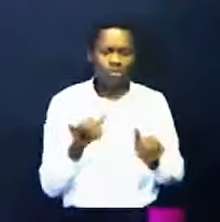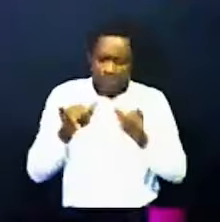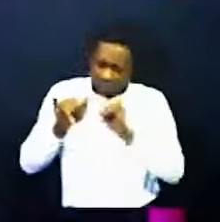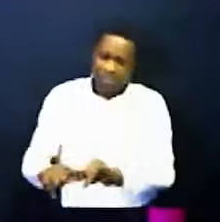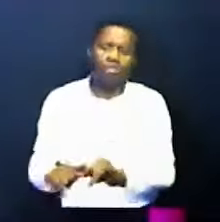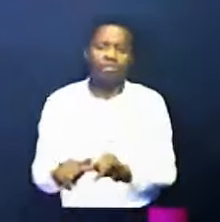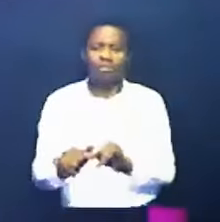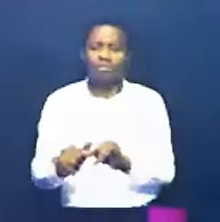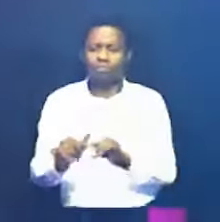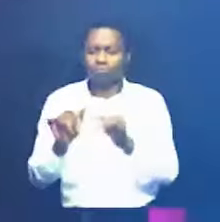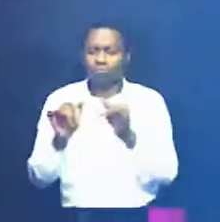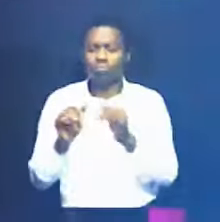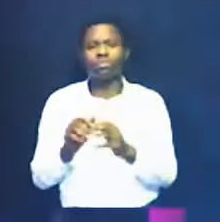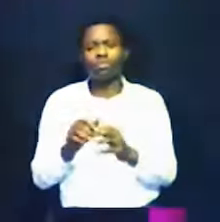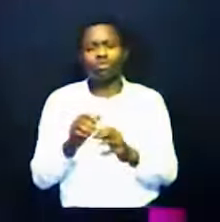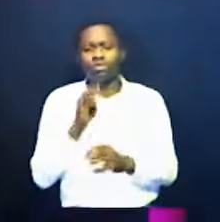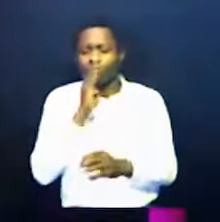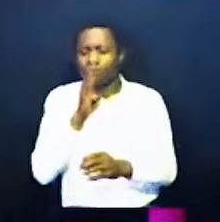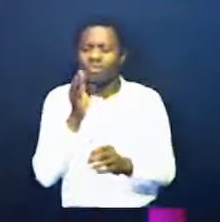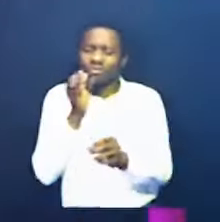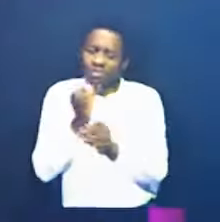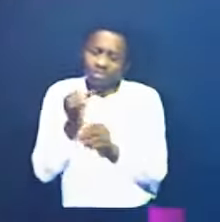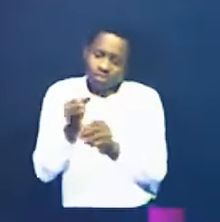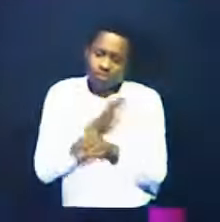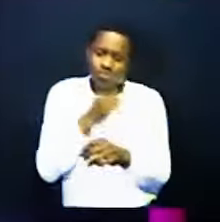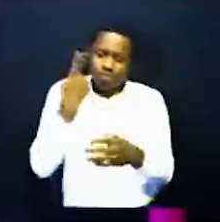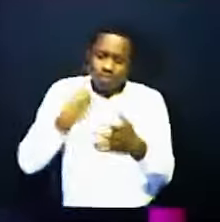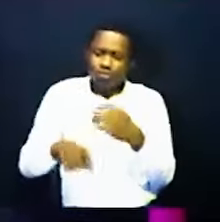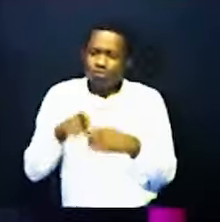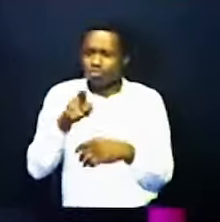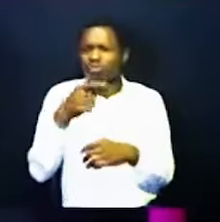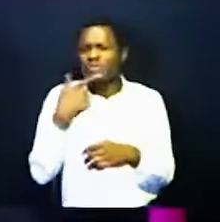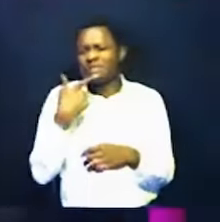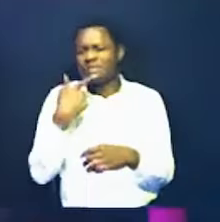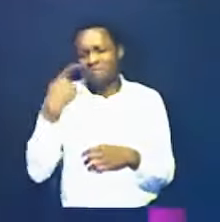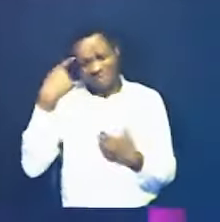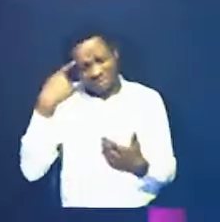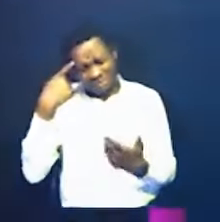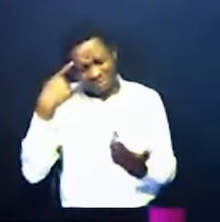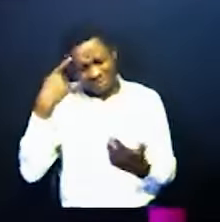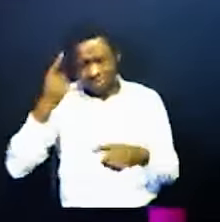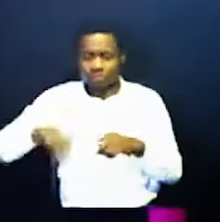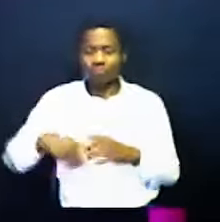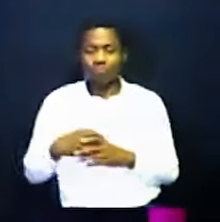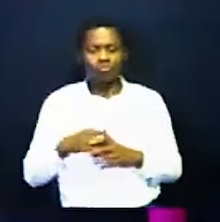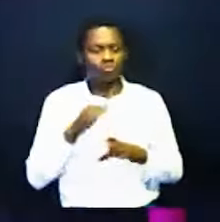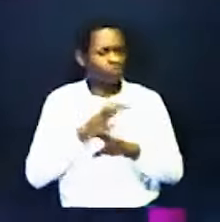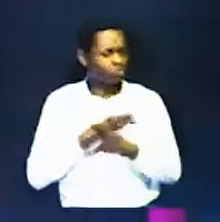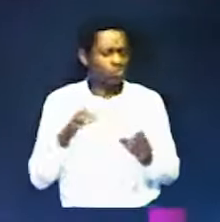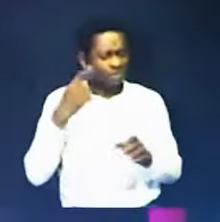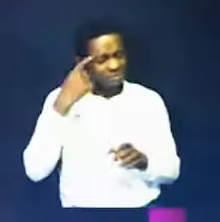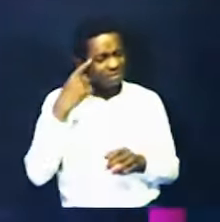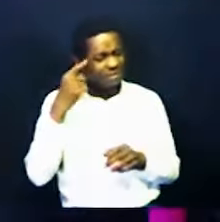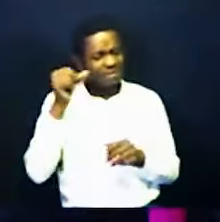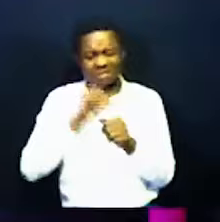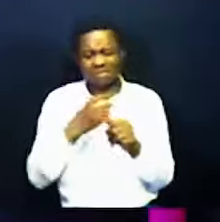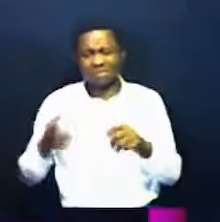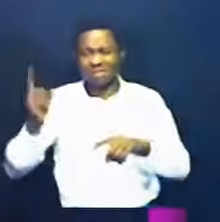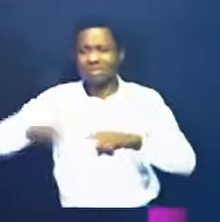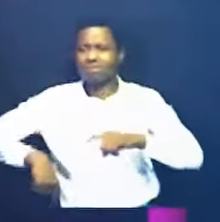Leave. Be careful what you call impossible. No, don't. Please don't.